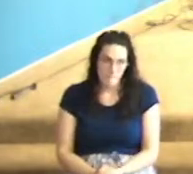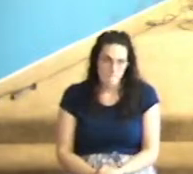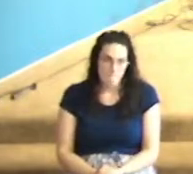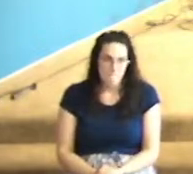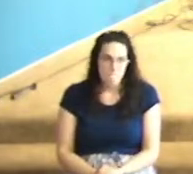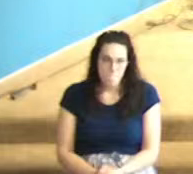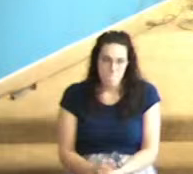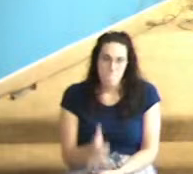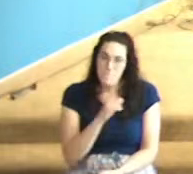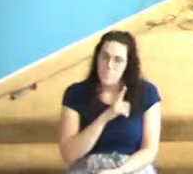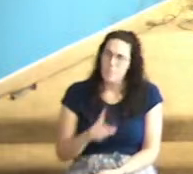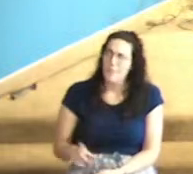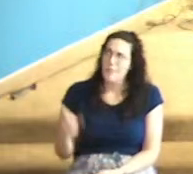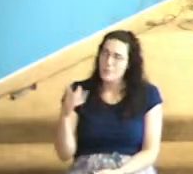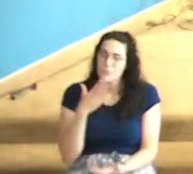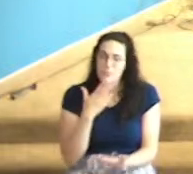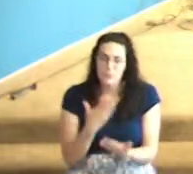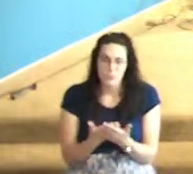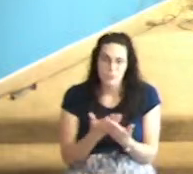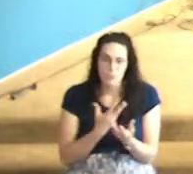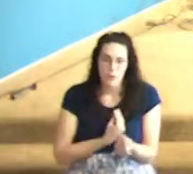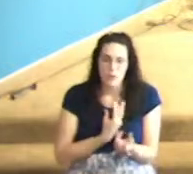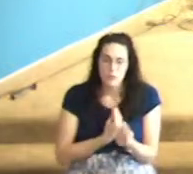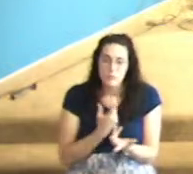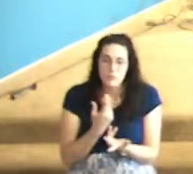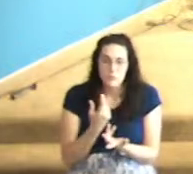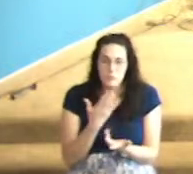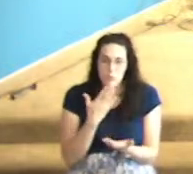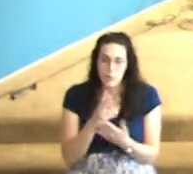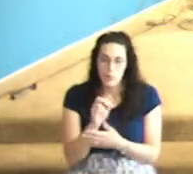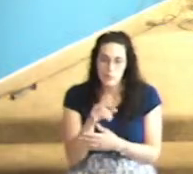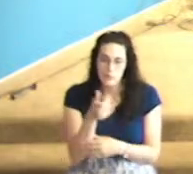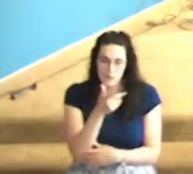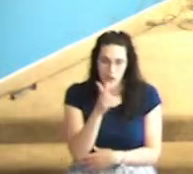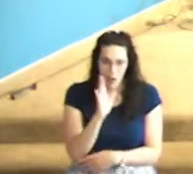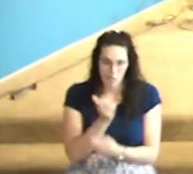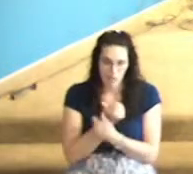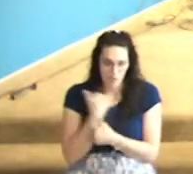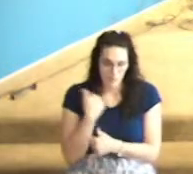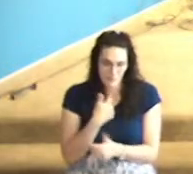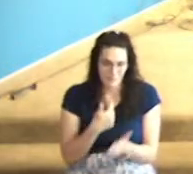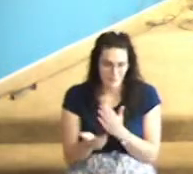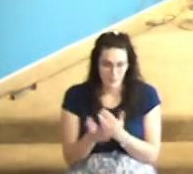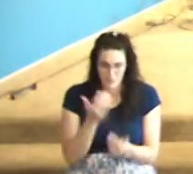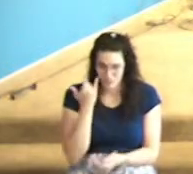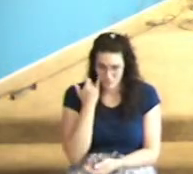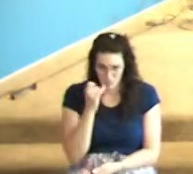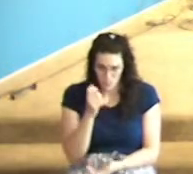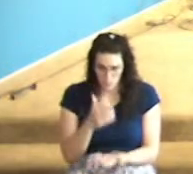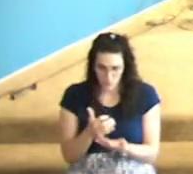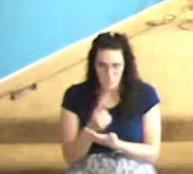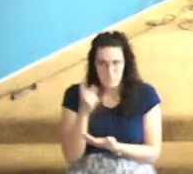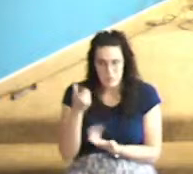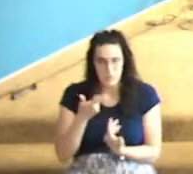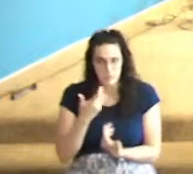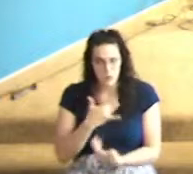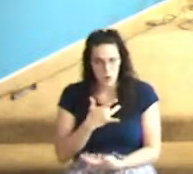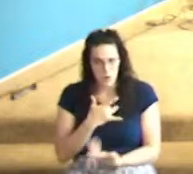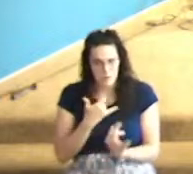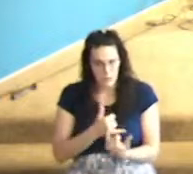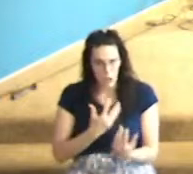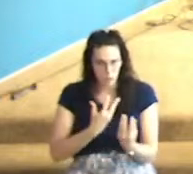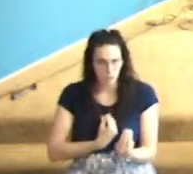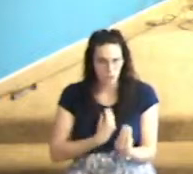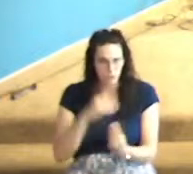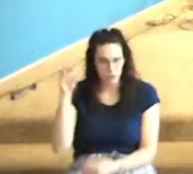The Lord is gracious. Good news. God loves us even when we don't deserve it. God's heart is still gracious. What's